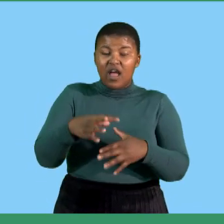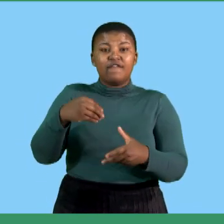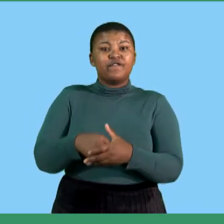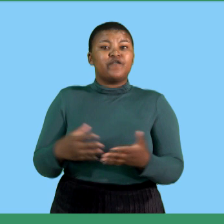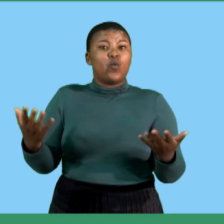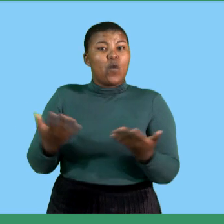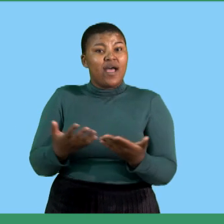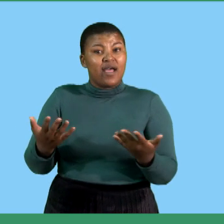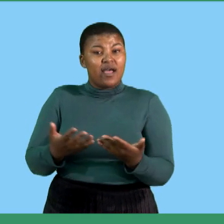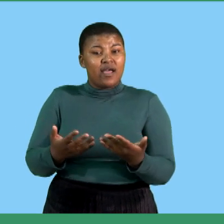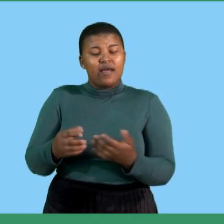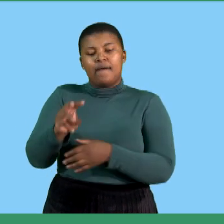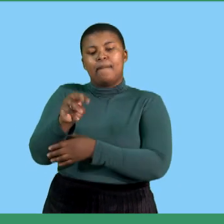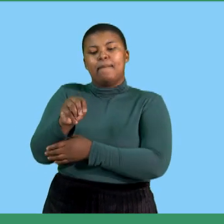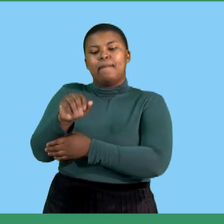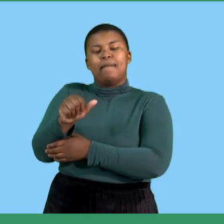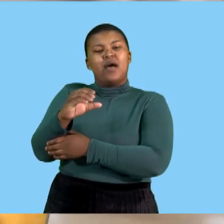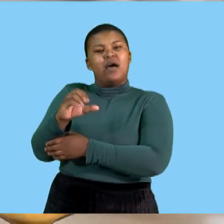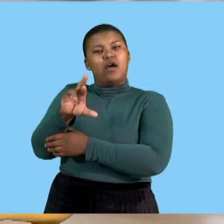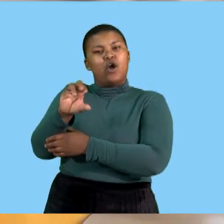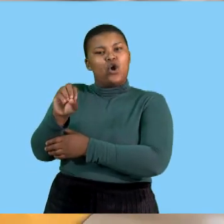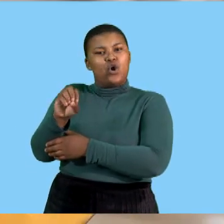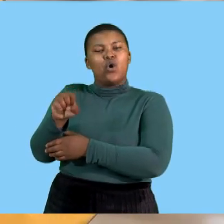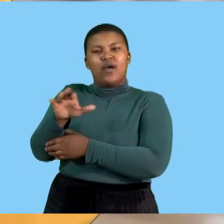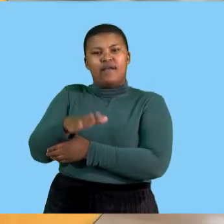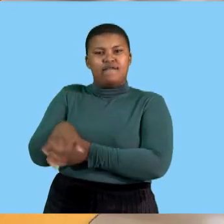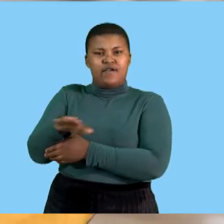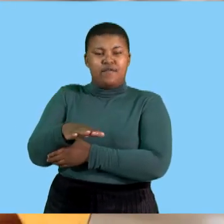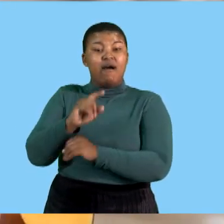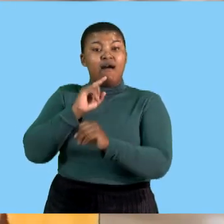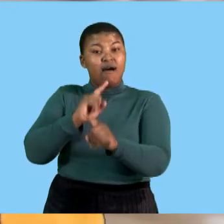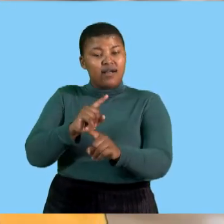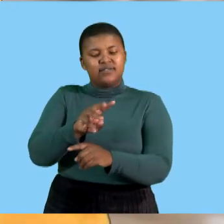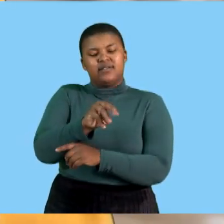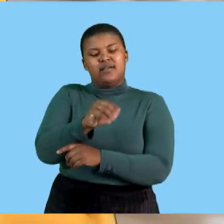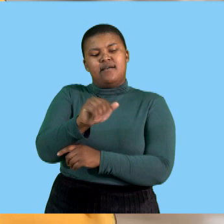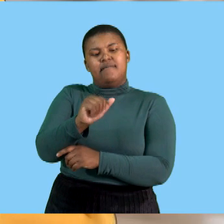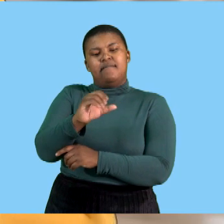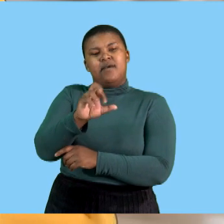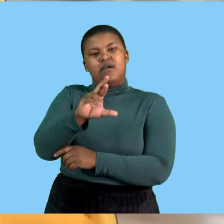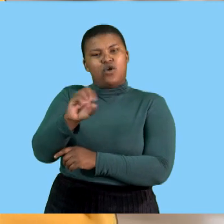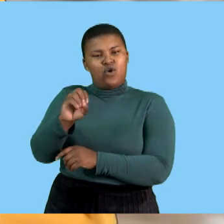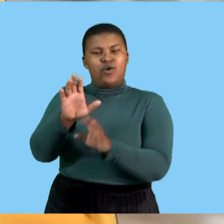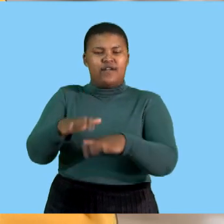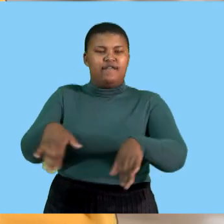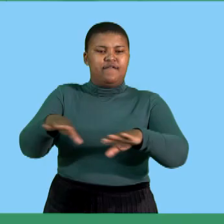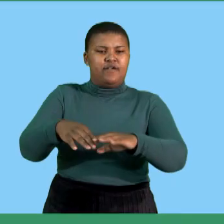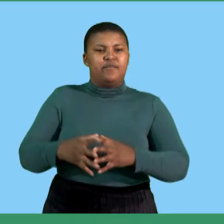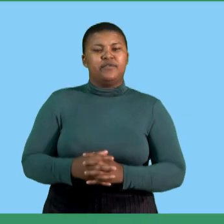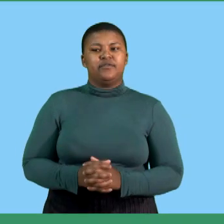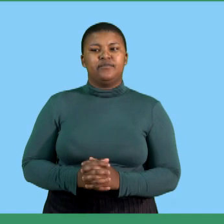economic environment is one of the components of the macro environment. So our relevant business environment for